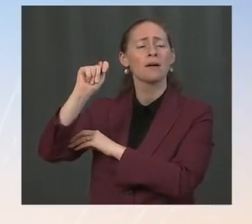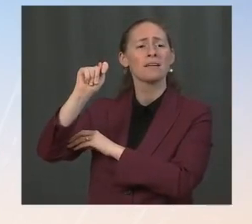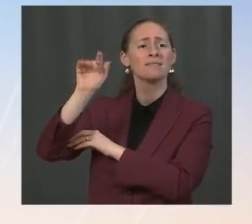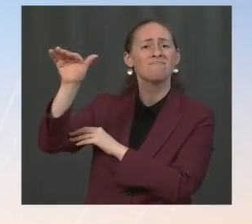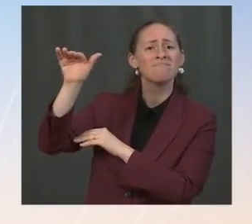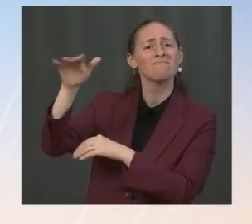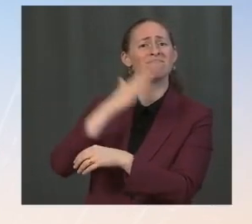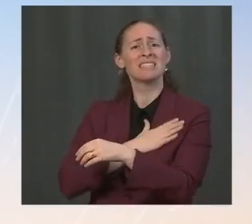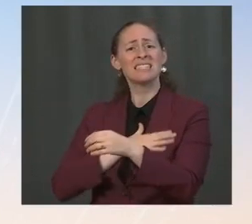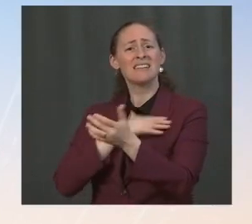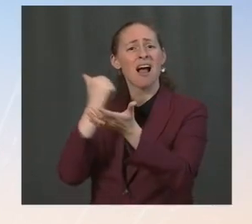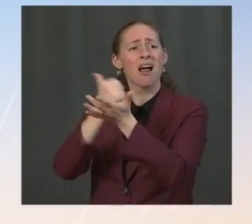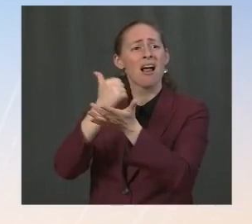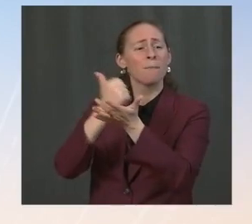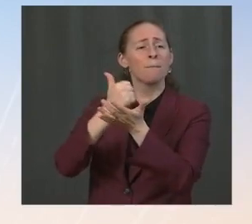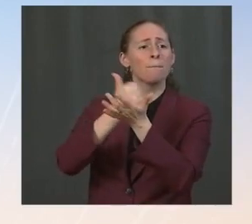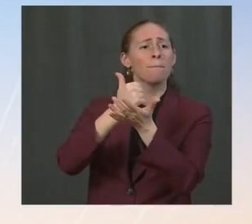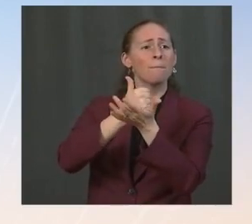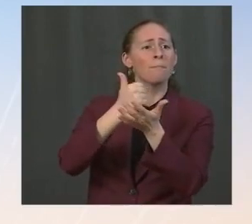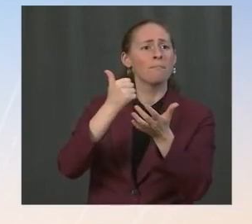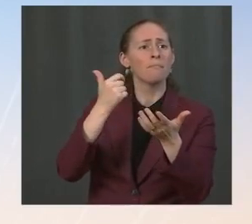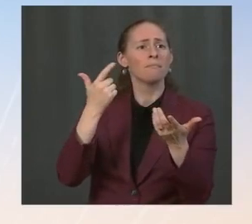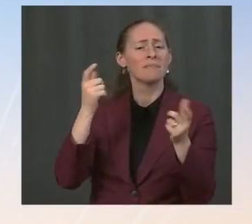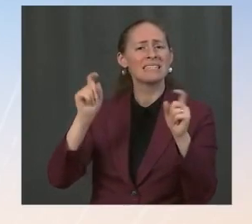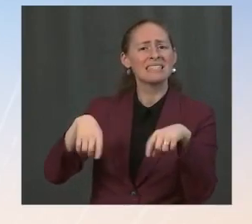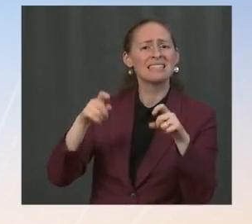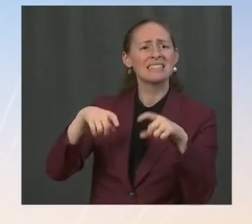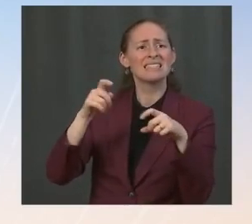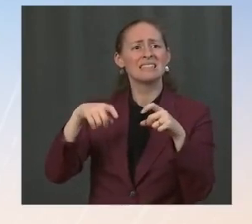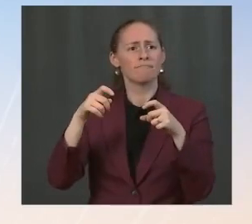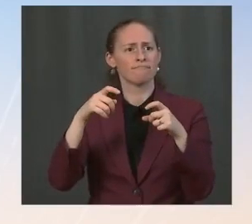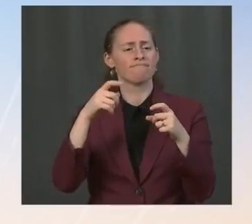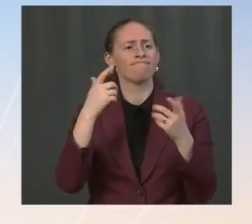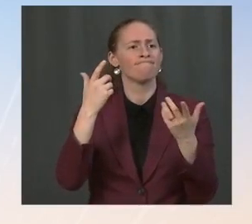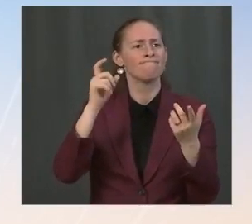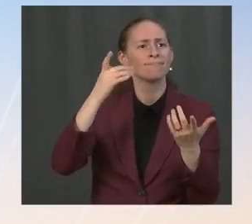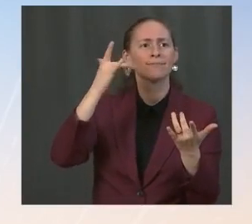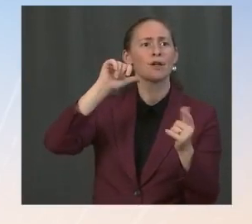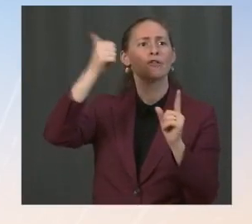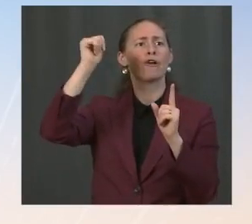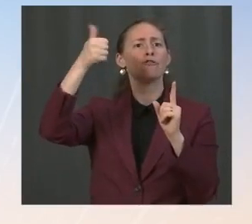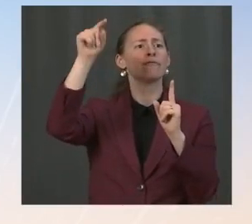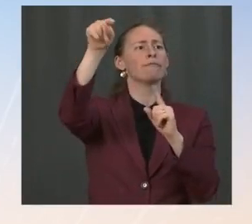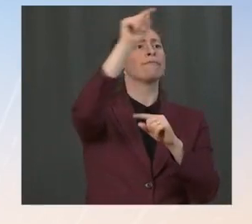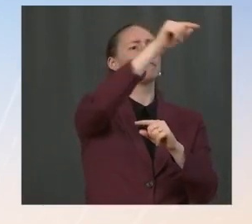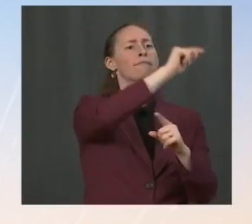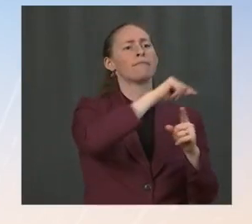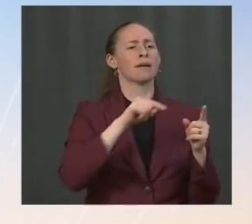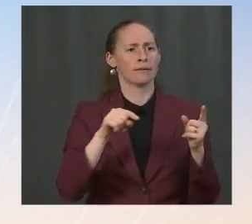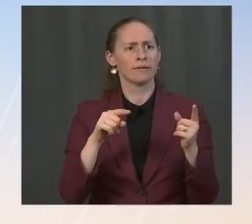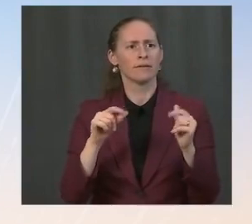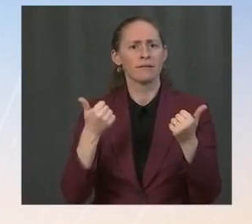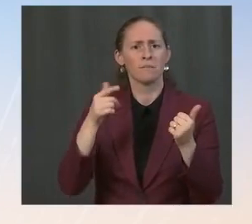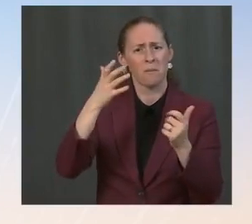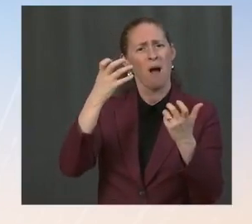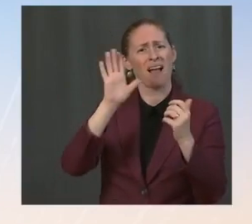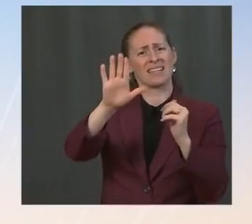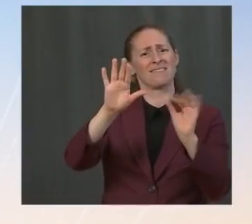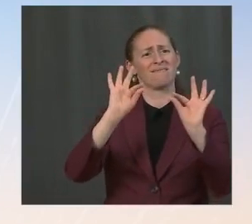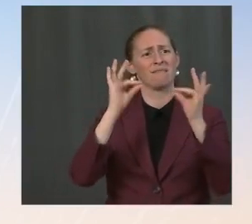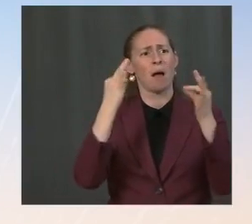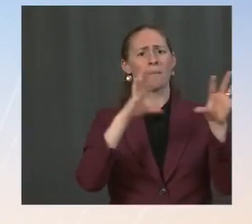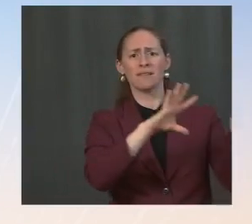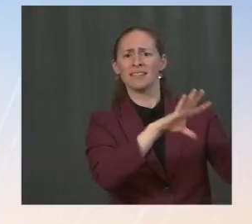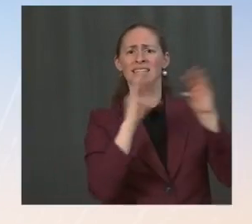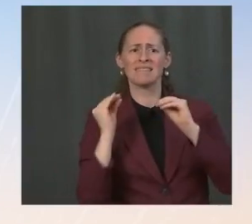and they wanted to get attention so that other people in their situation could get their family members in. And they didn't seem to fit the